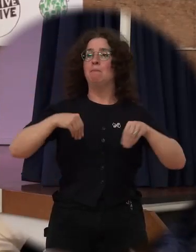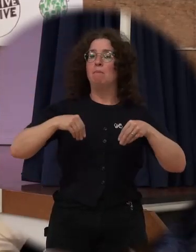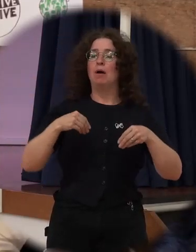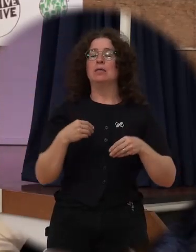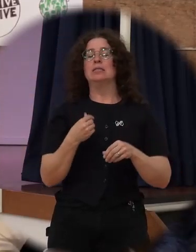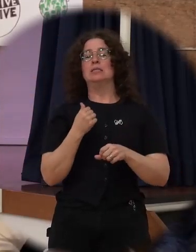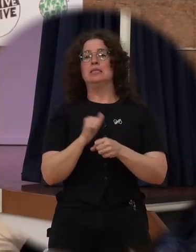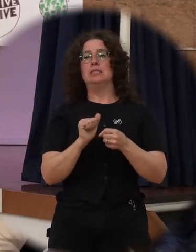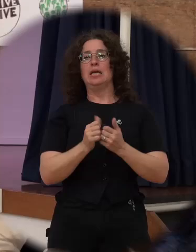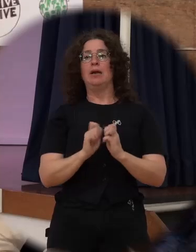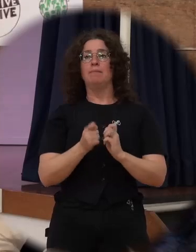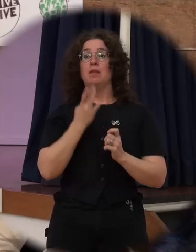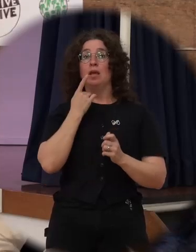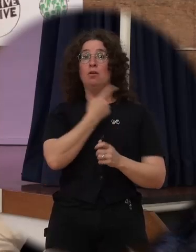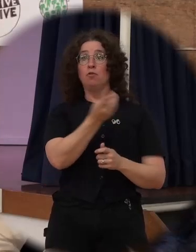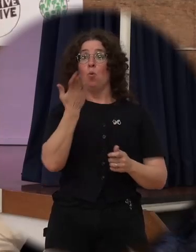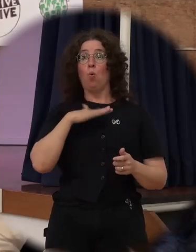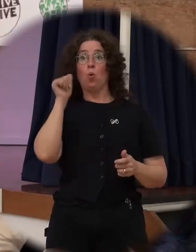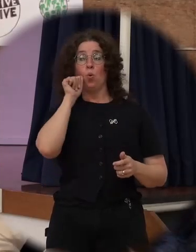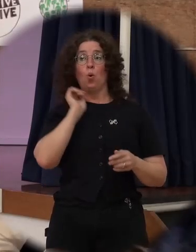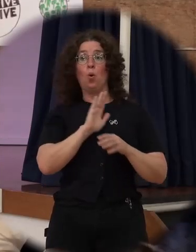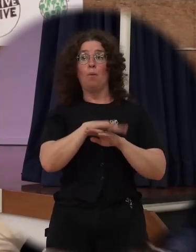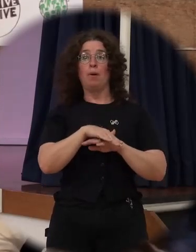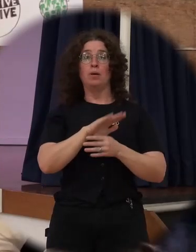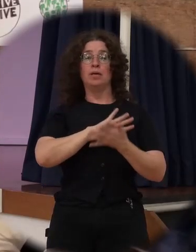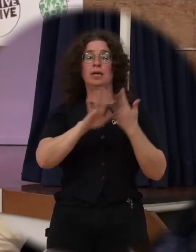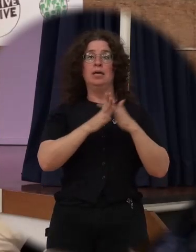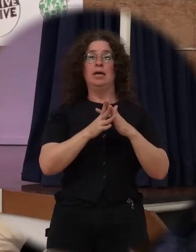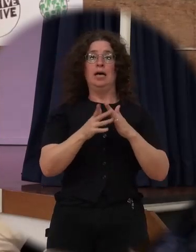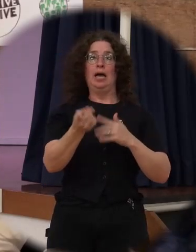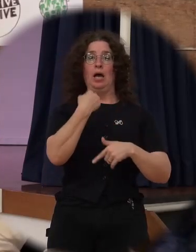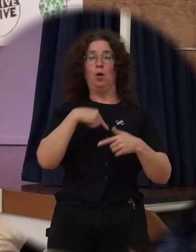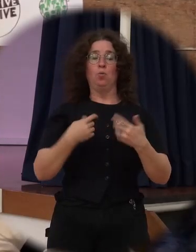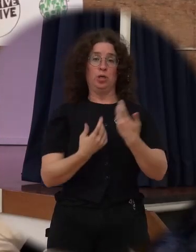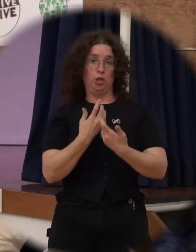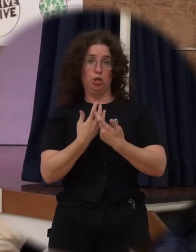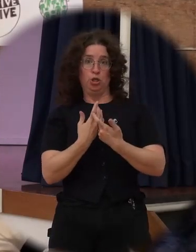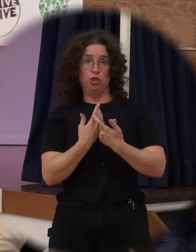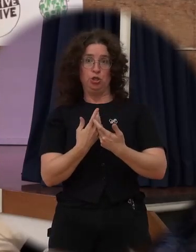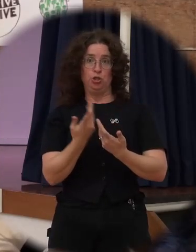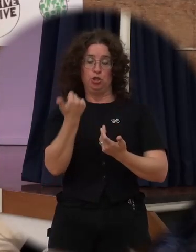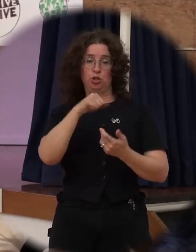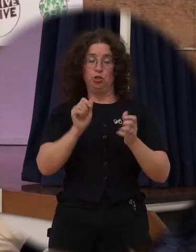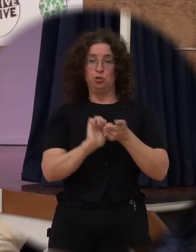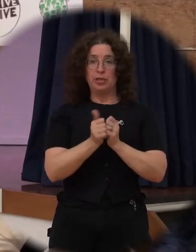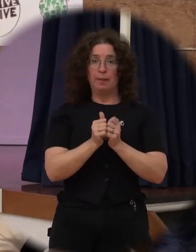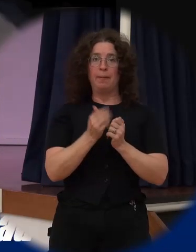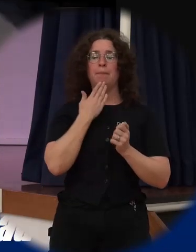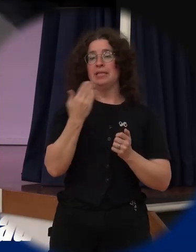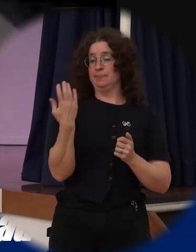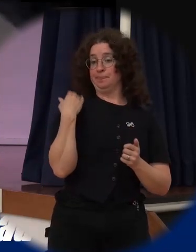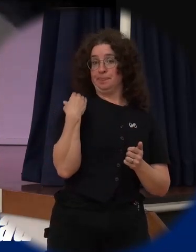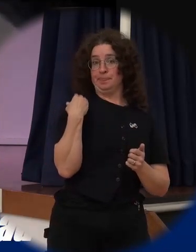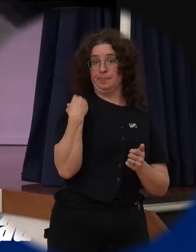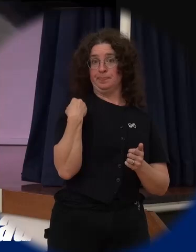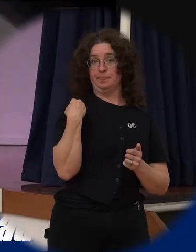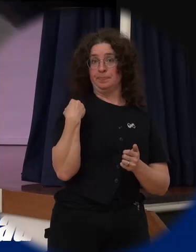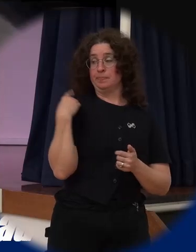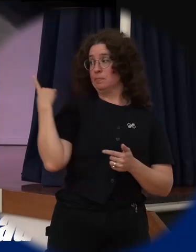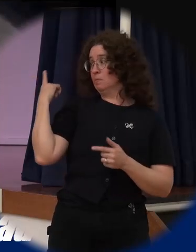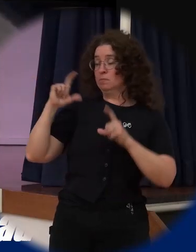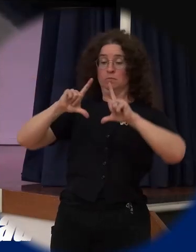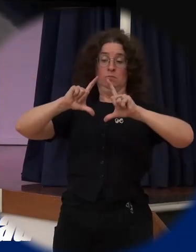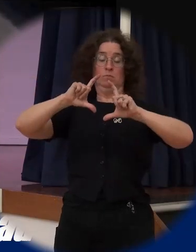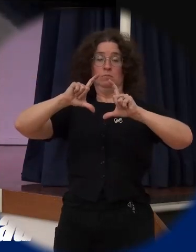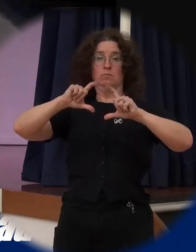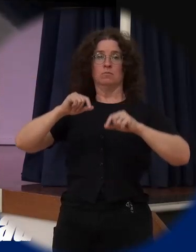If anyone's interested in knowing about how we use gamification in the university sector and learning design, please reach out to me. You can scan the QR code,